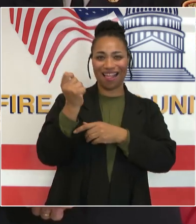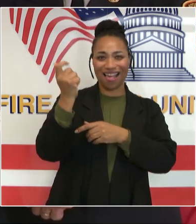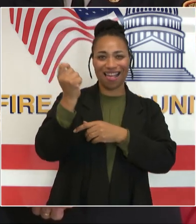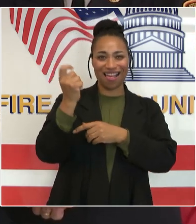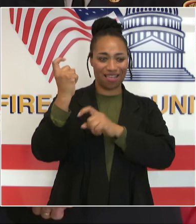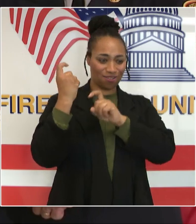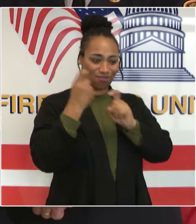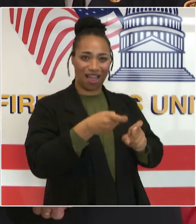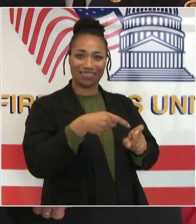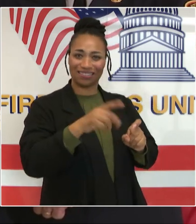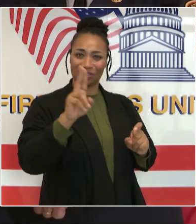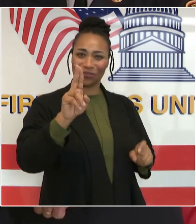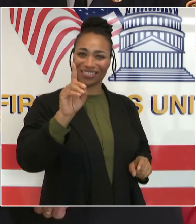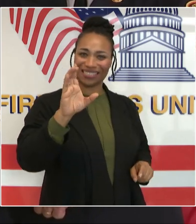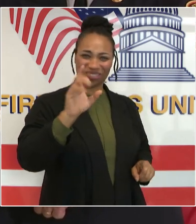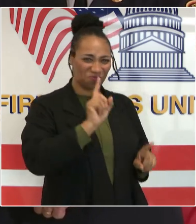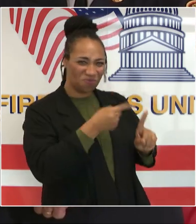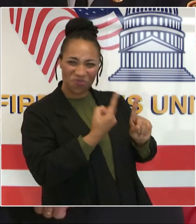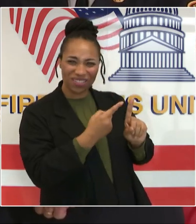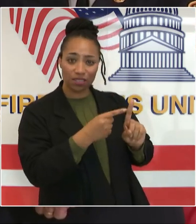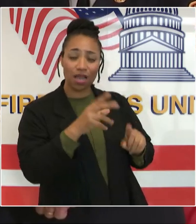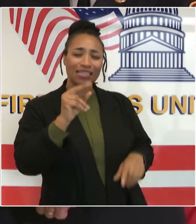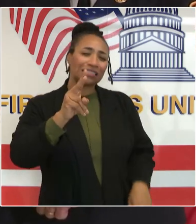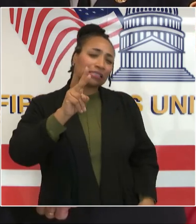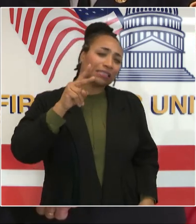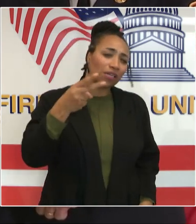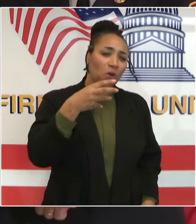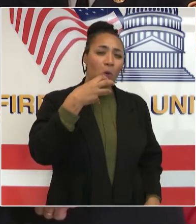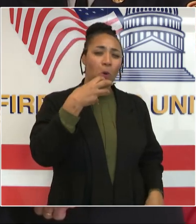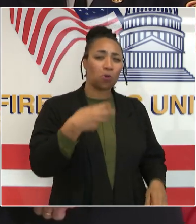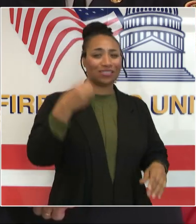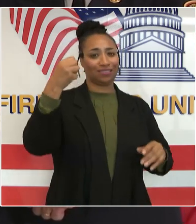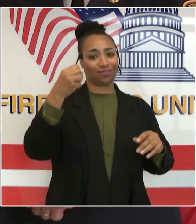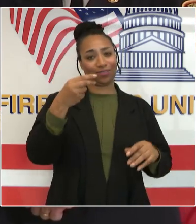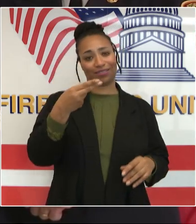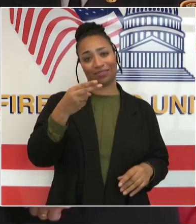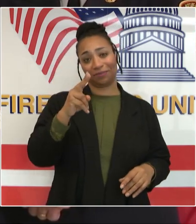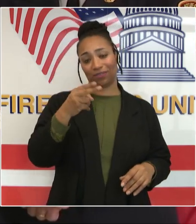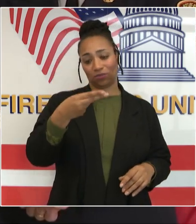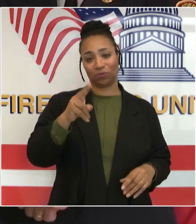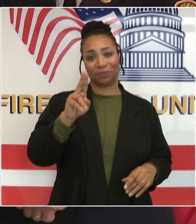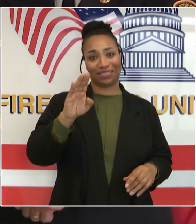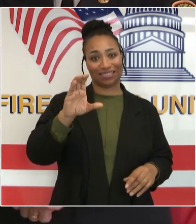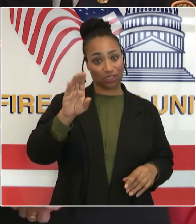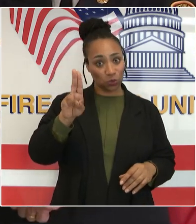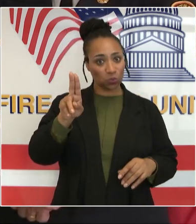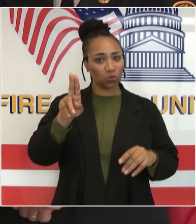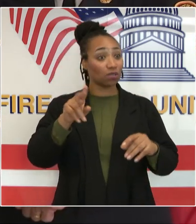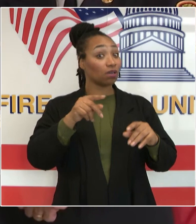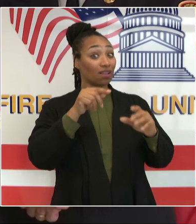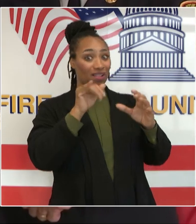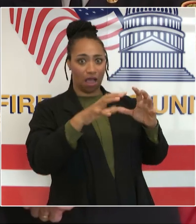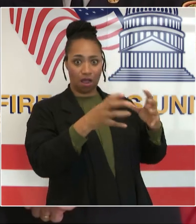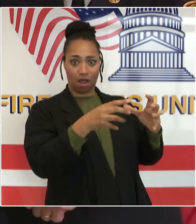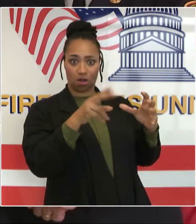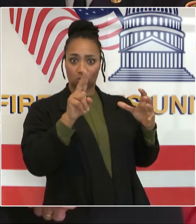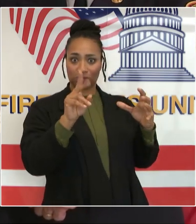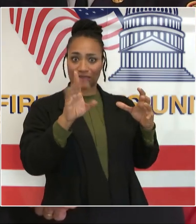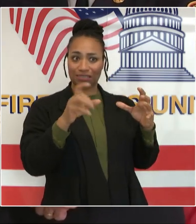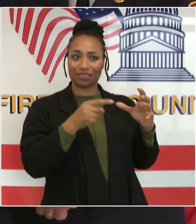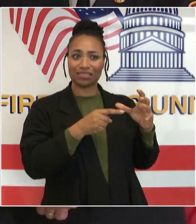country, and the number 13 public HBCU, not ranked by us, by U.S. News and World